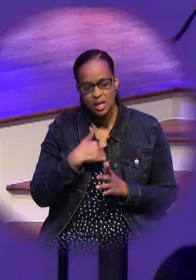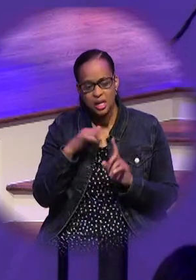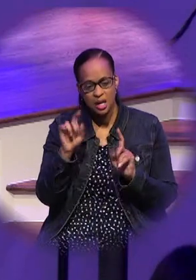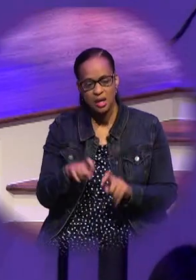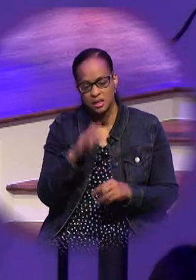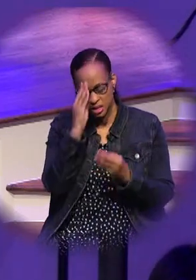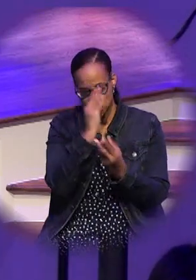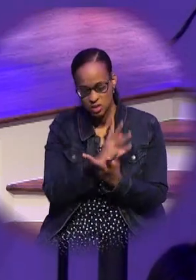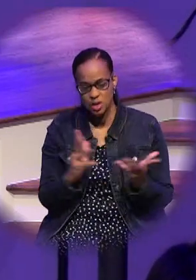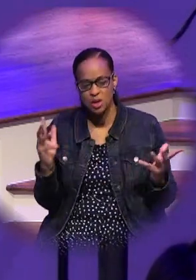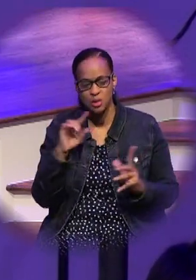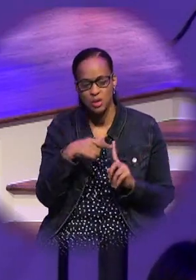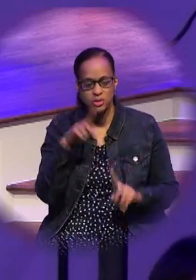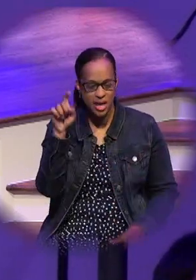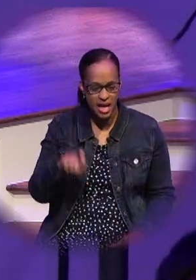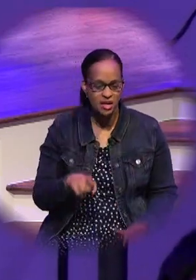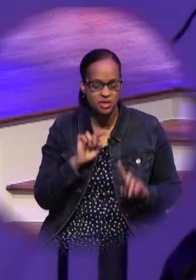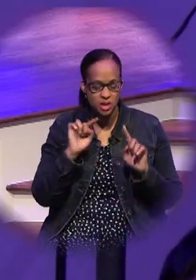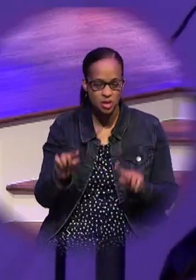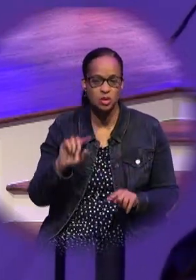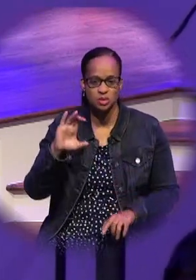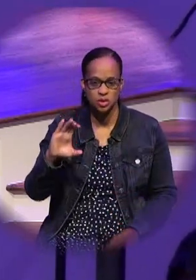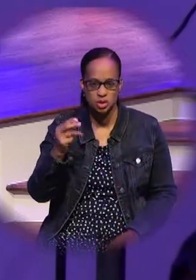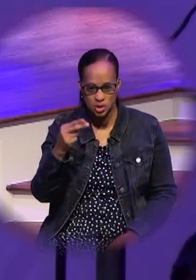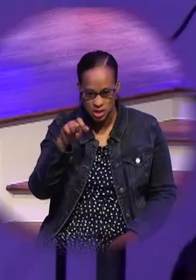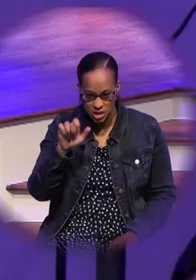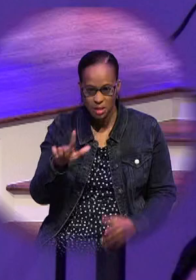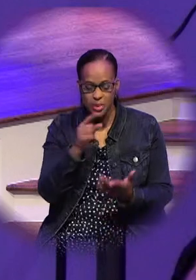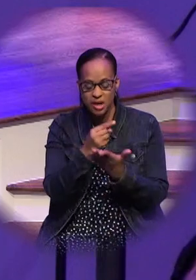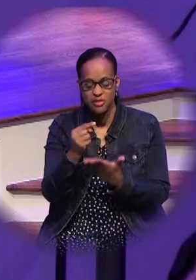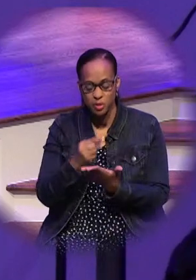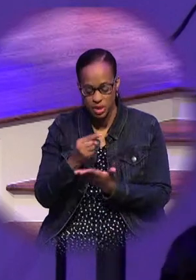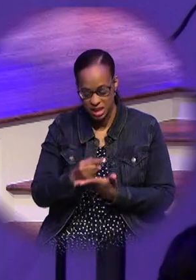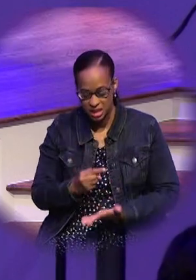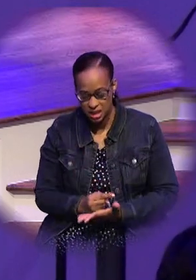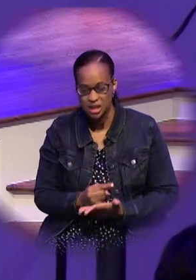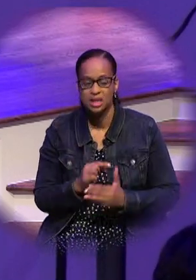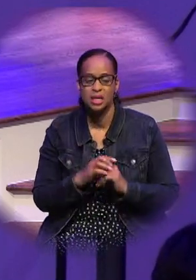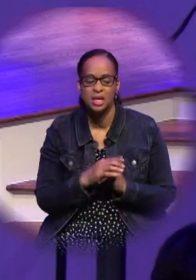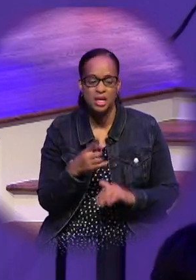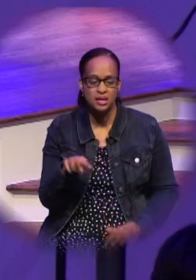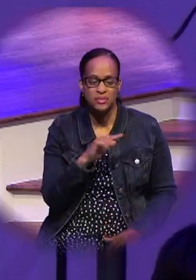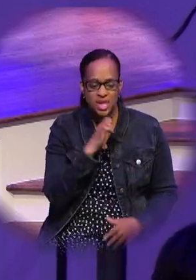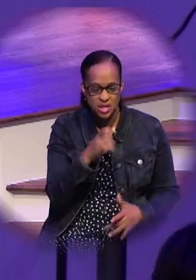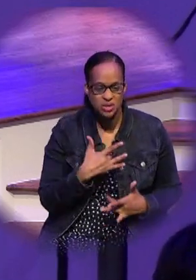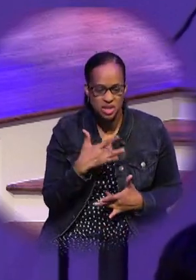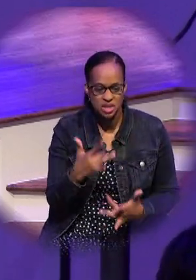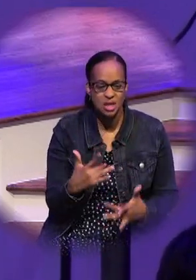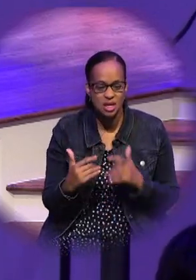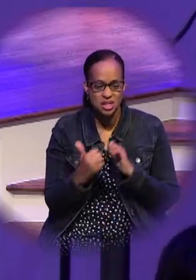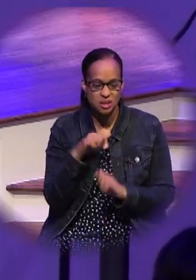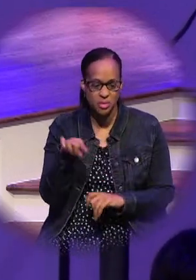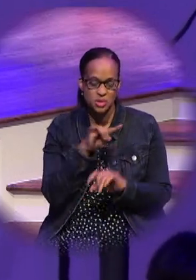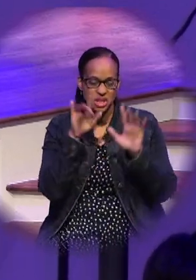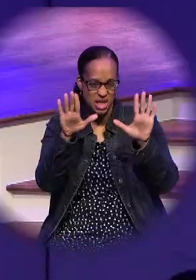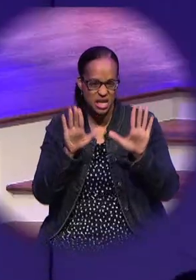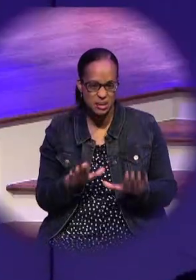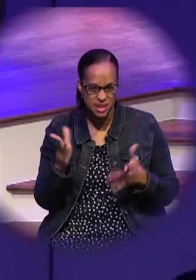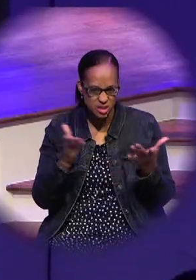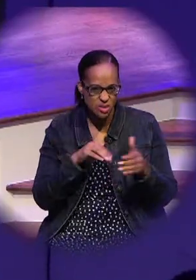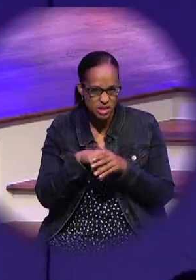let you know, when you have to go to chapel every week, those don't tend to be the most dynamic services in the